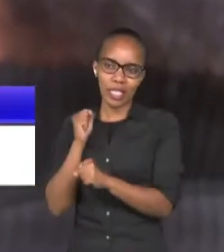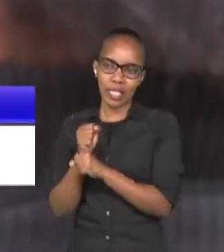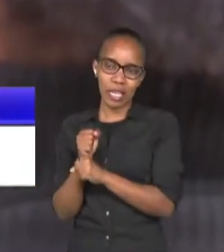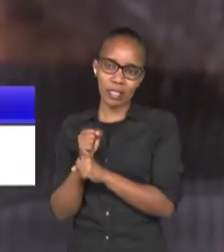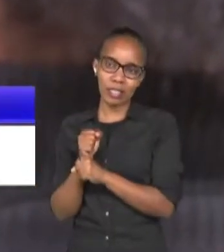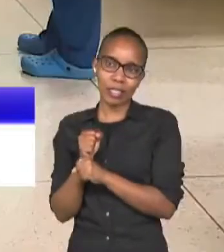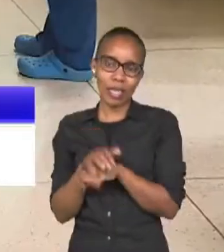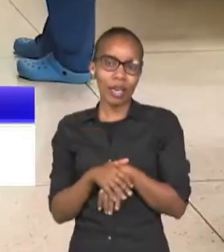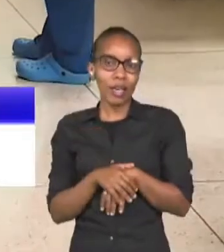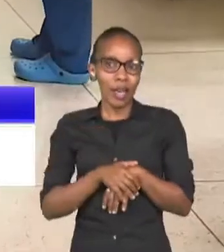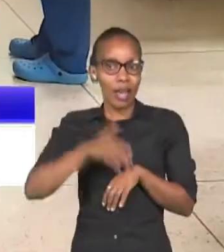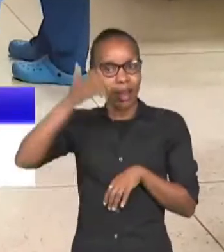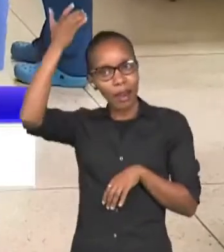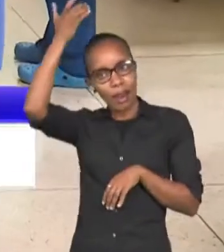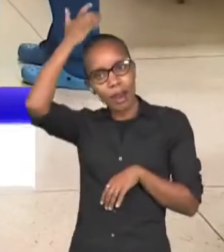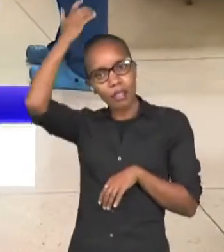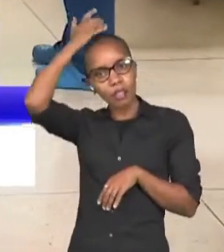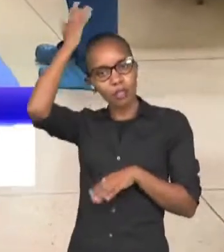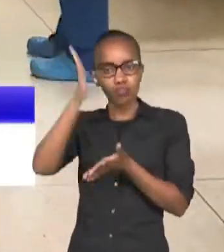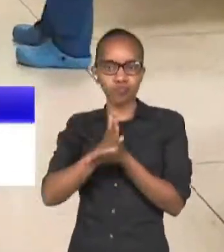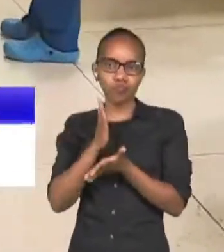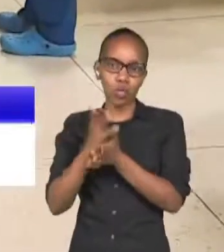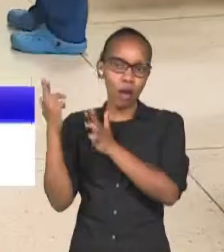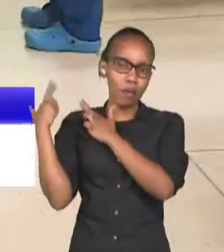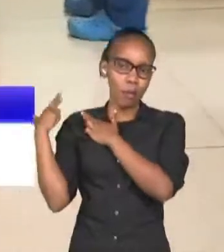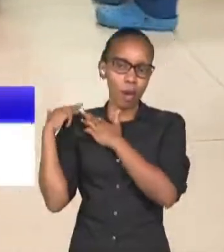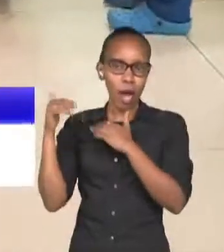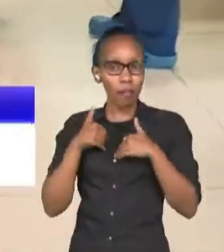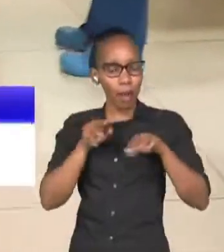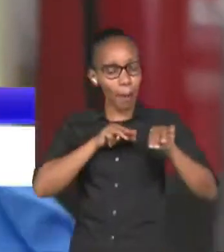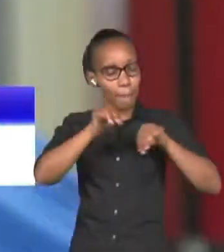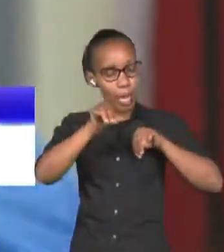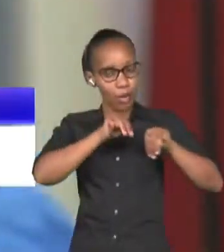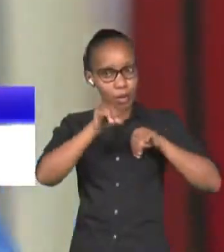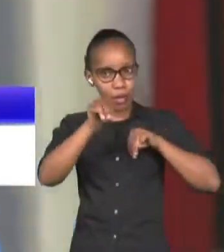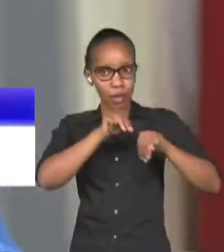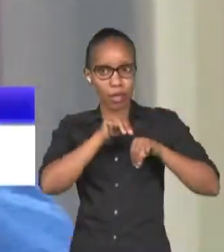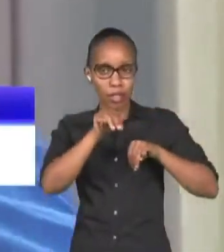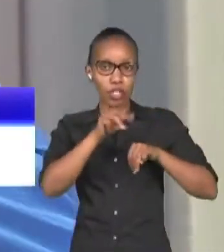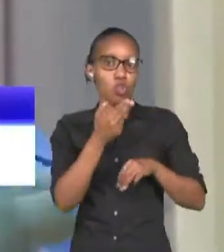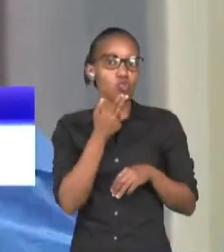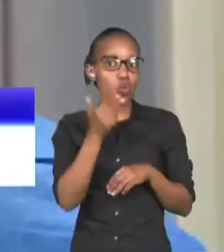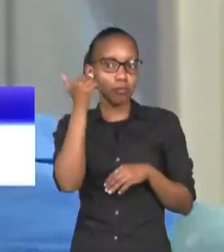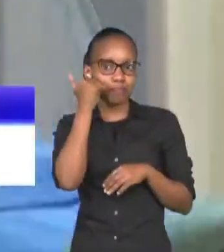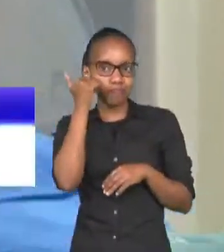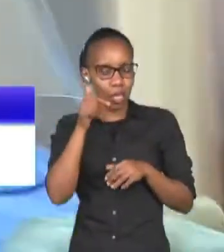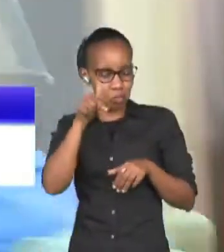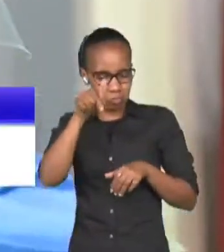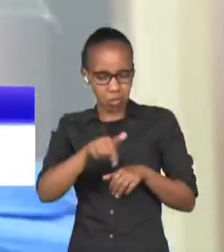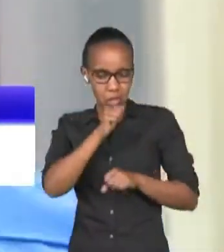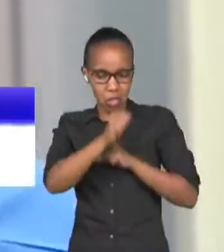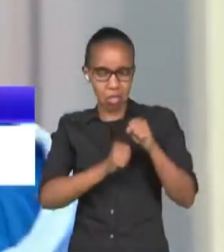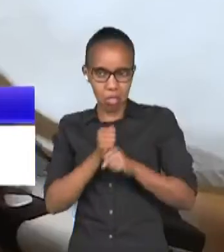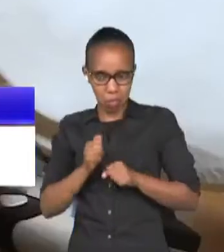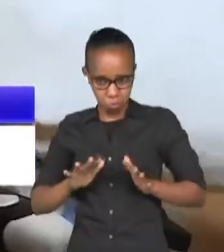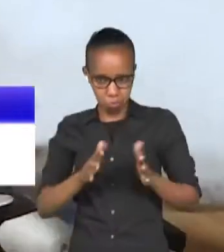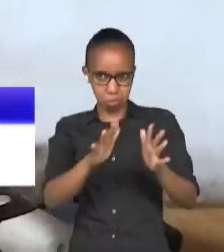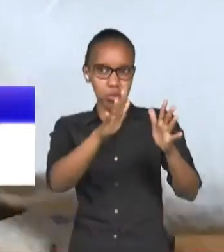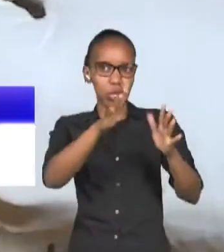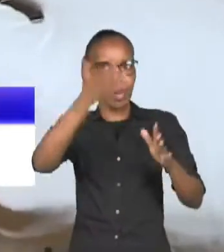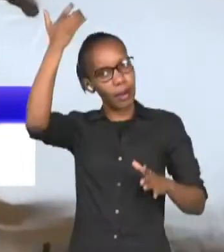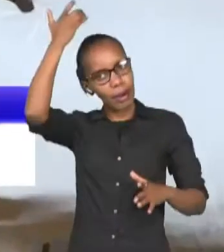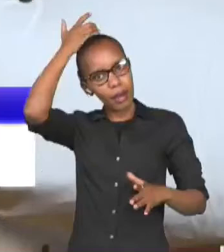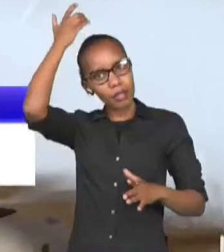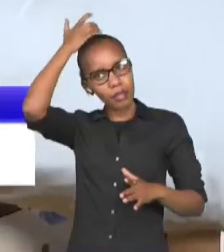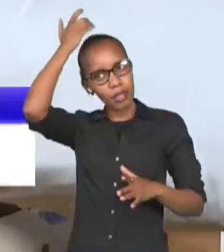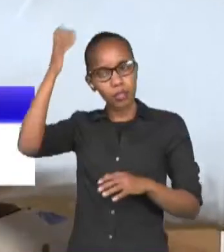Moreover, nurses have a big role in management of diabetes, and the spotlight this year shines on them as heroes. The nurse is the one